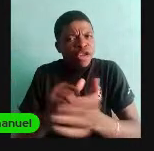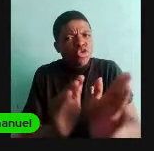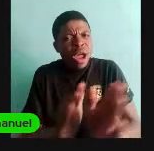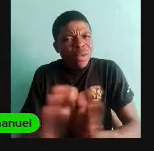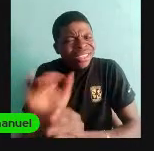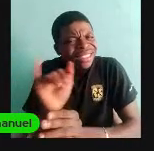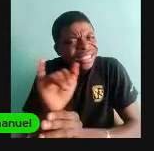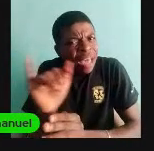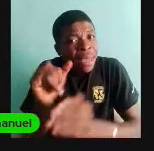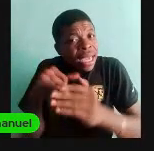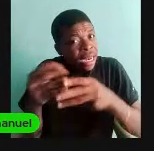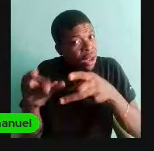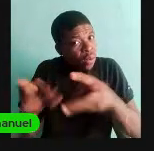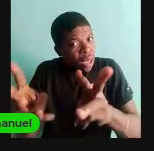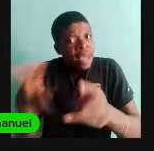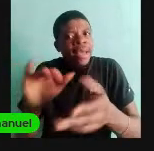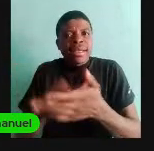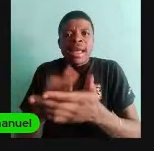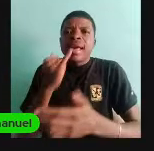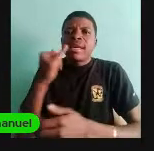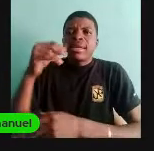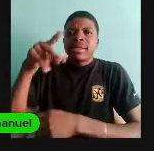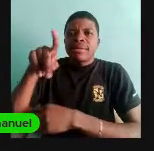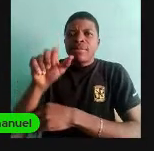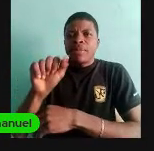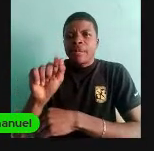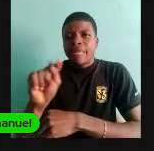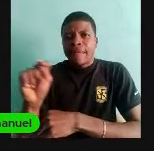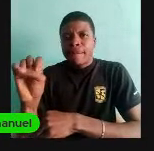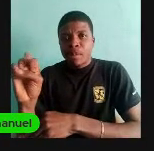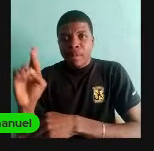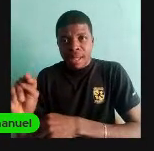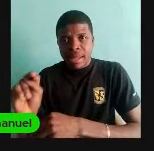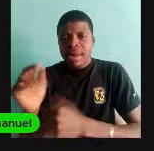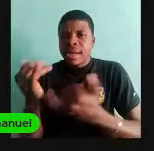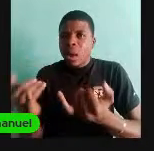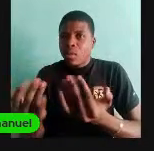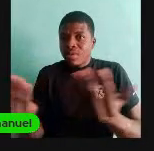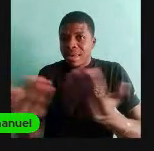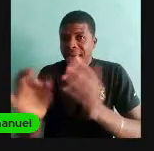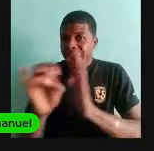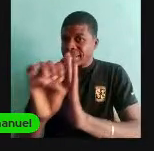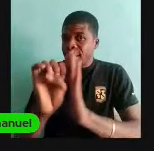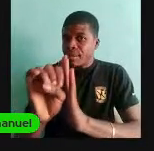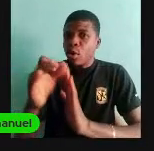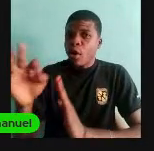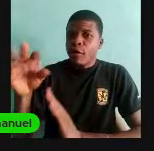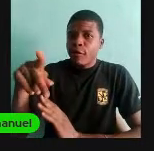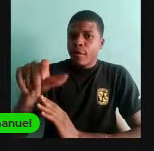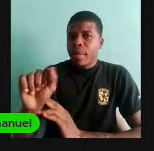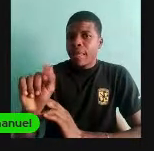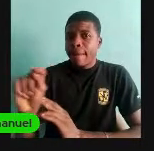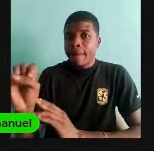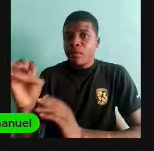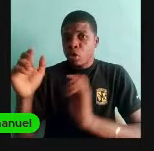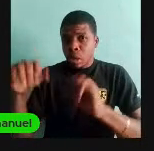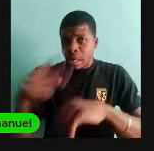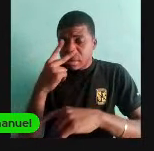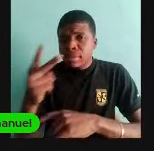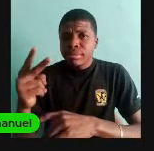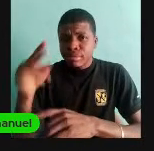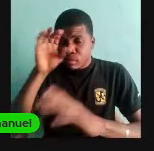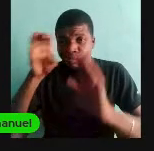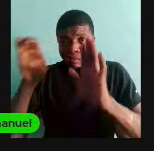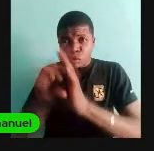a pattern. So these are here are examples of pattern actually. So you can look at the pictures. The first one is a color pattern.